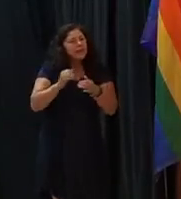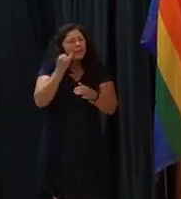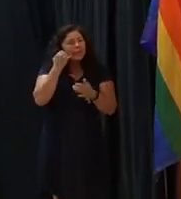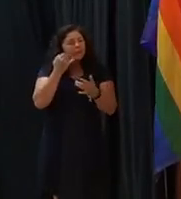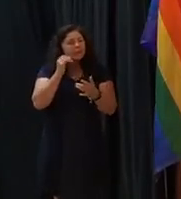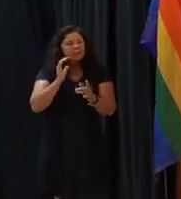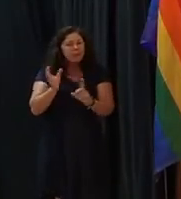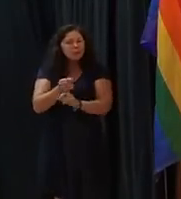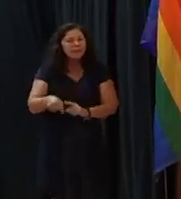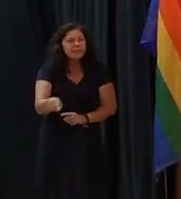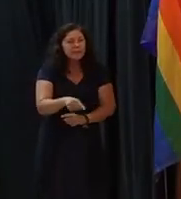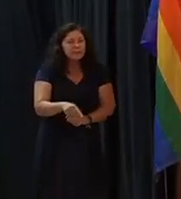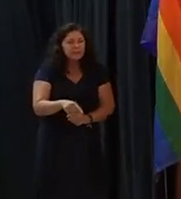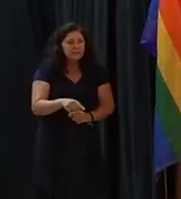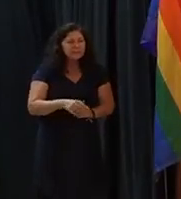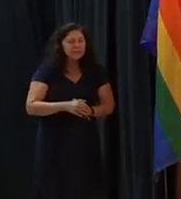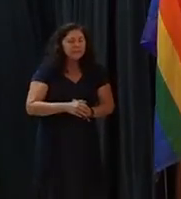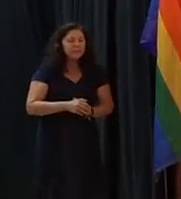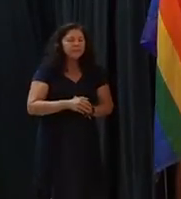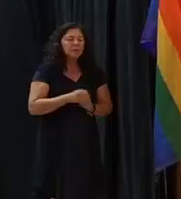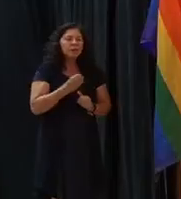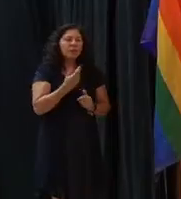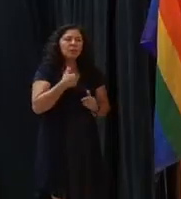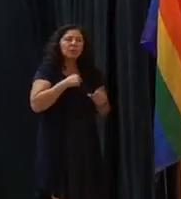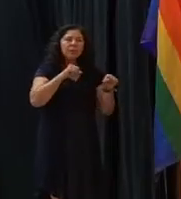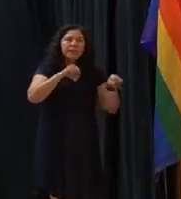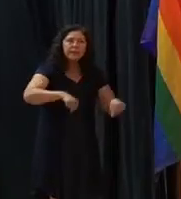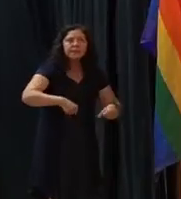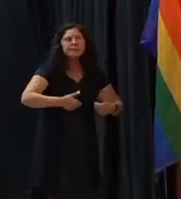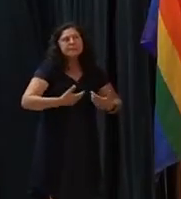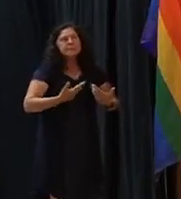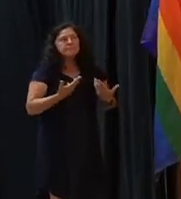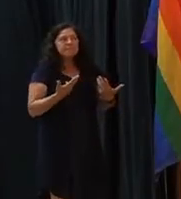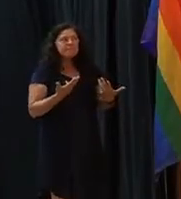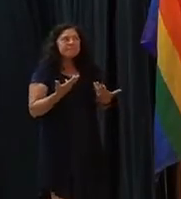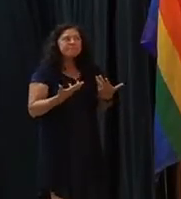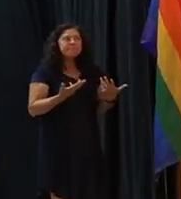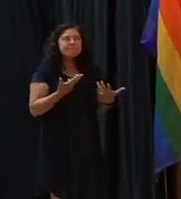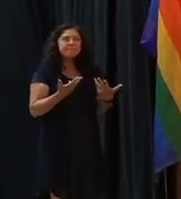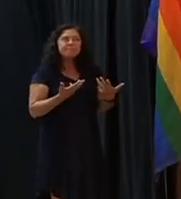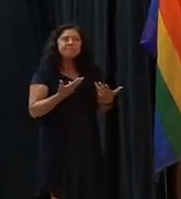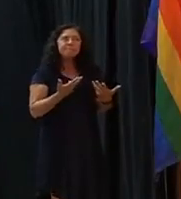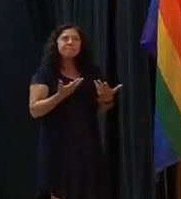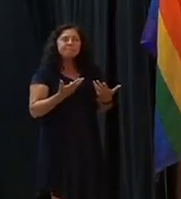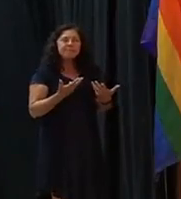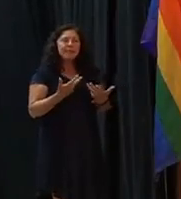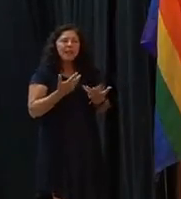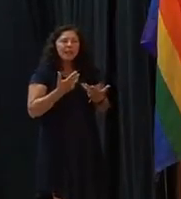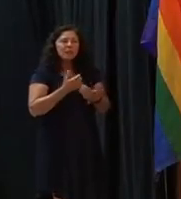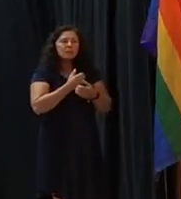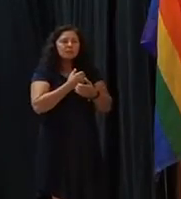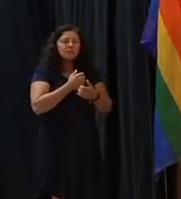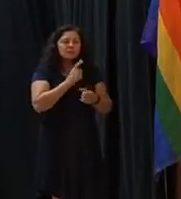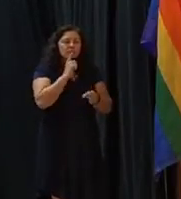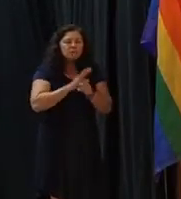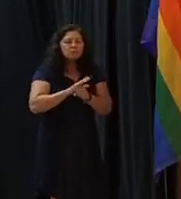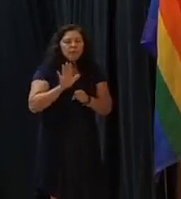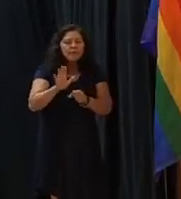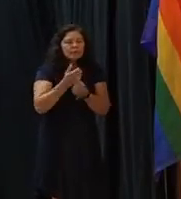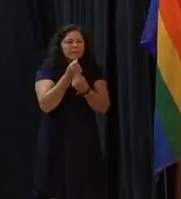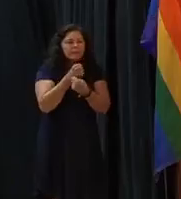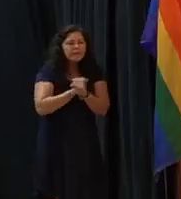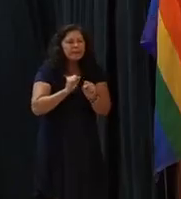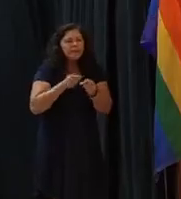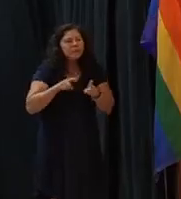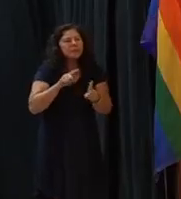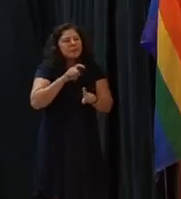someone only because he's transgender. So we can grant her safety during the time she's